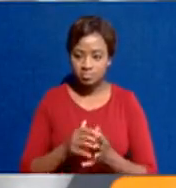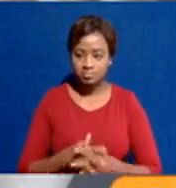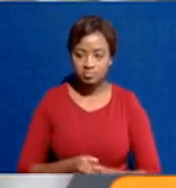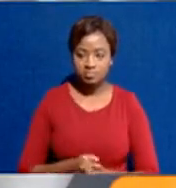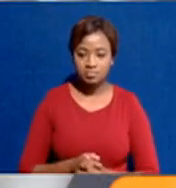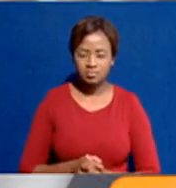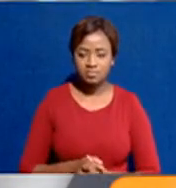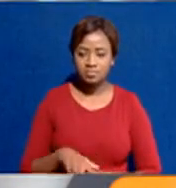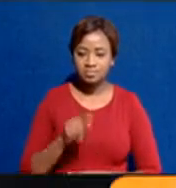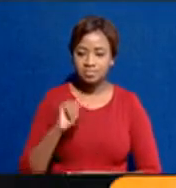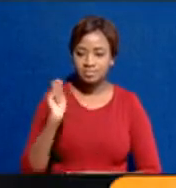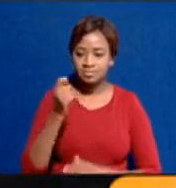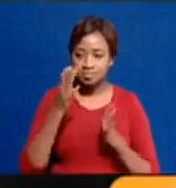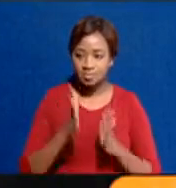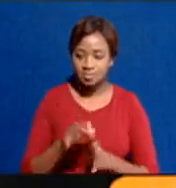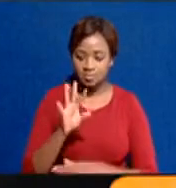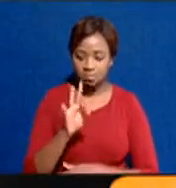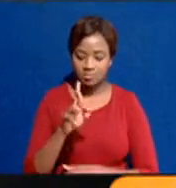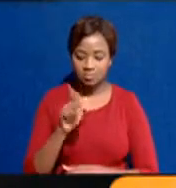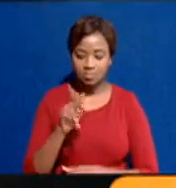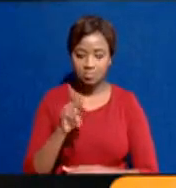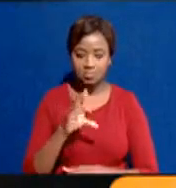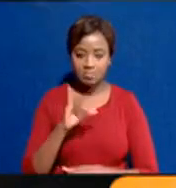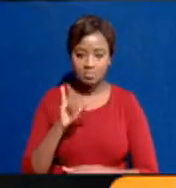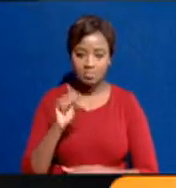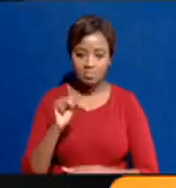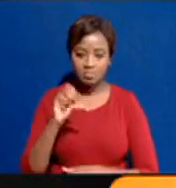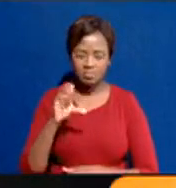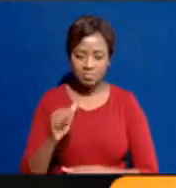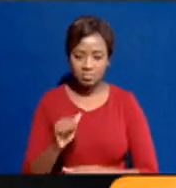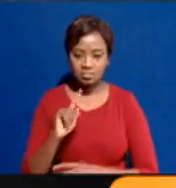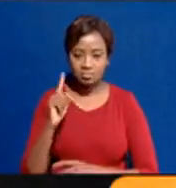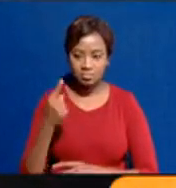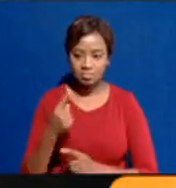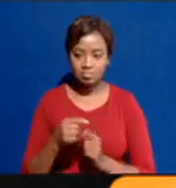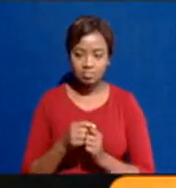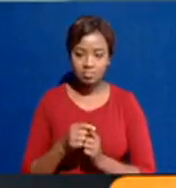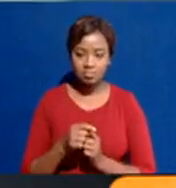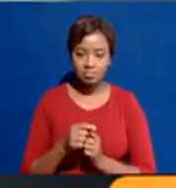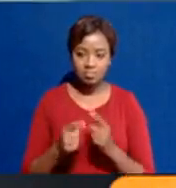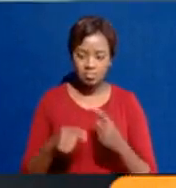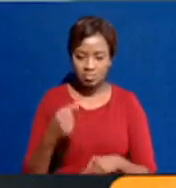action. Kenyan Francisca Kawira delivered the first upset in the first round after she downed